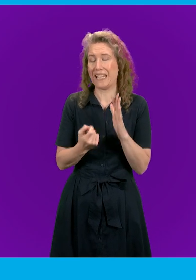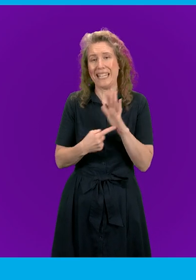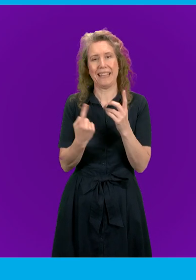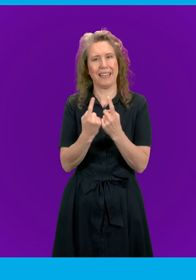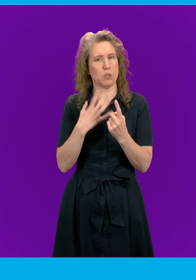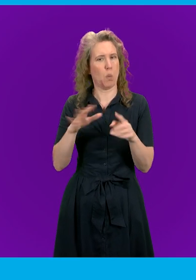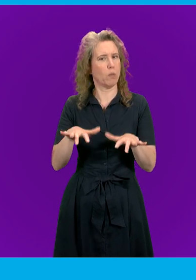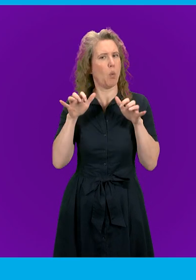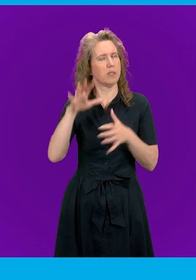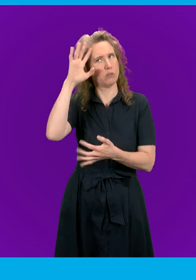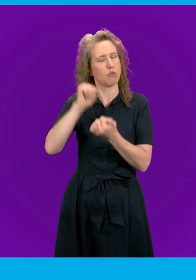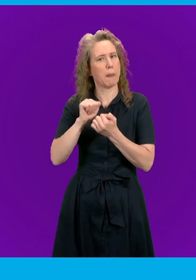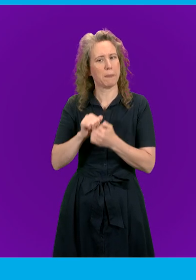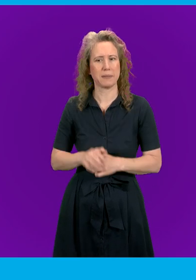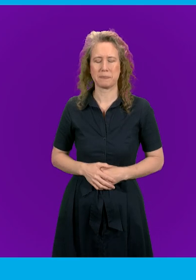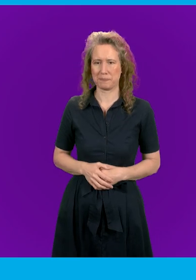away from today.